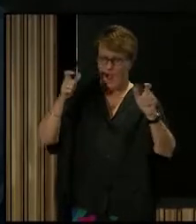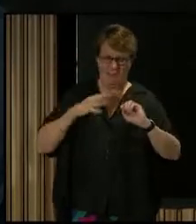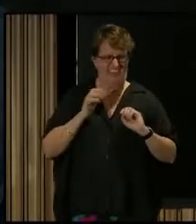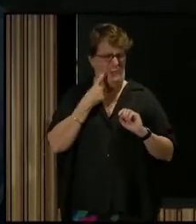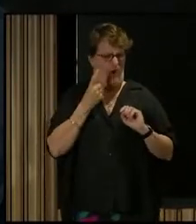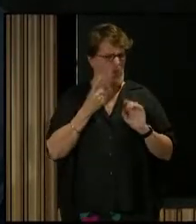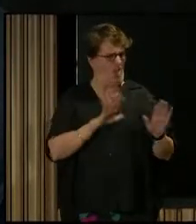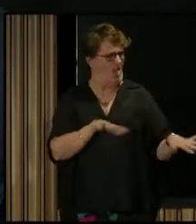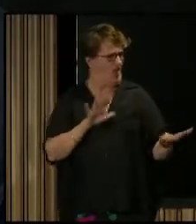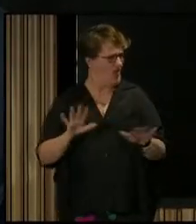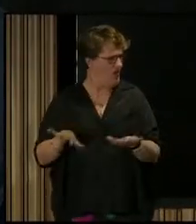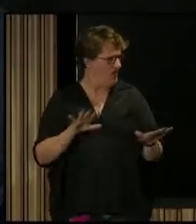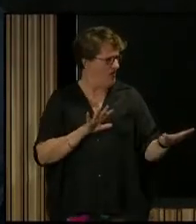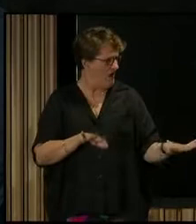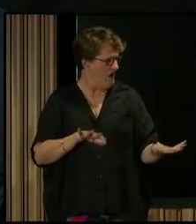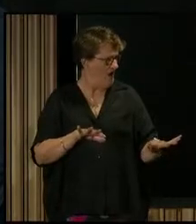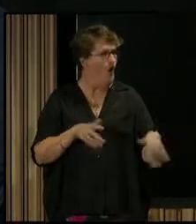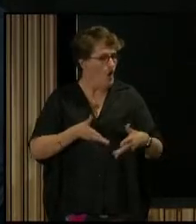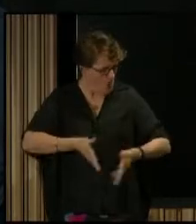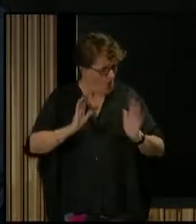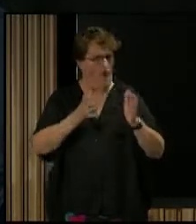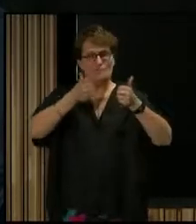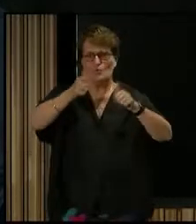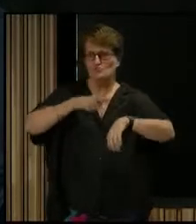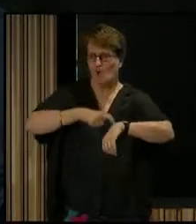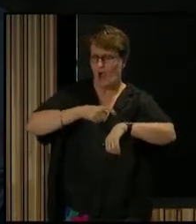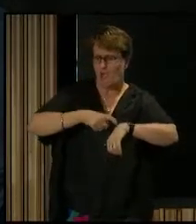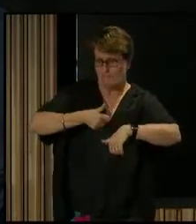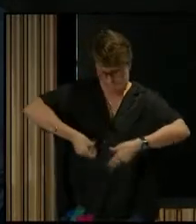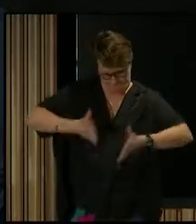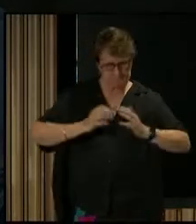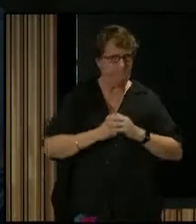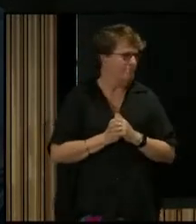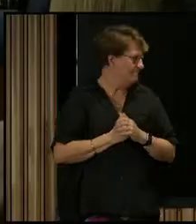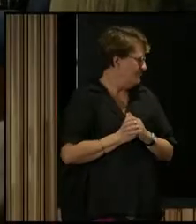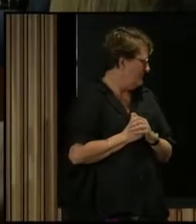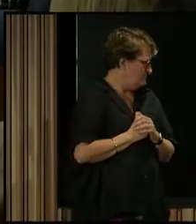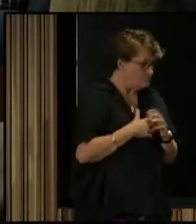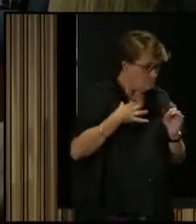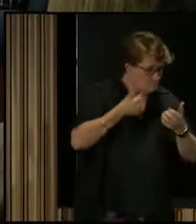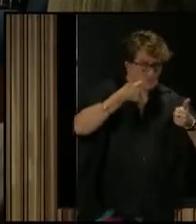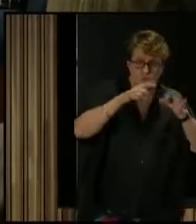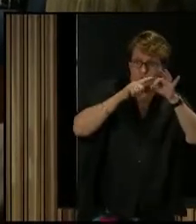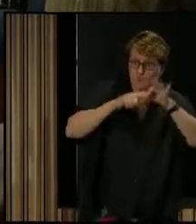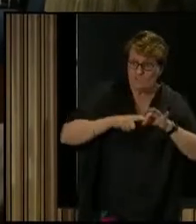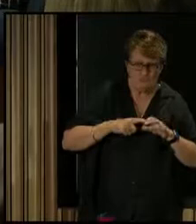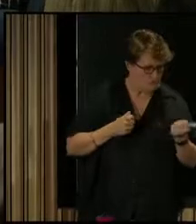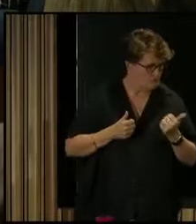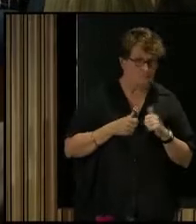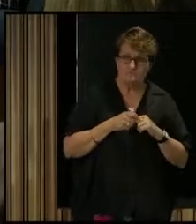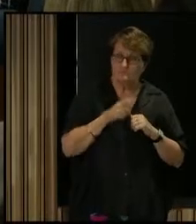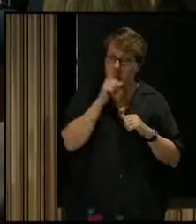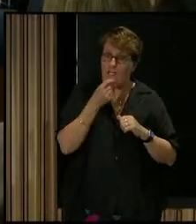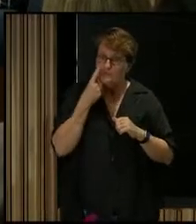casual. Maybe I will go and have a nice time. And you will. Yeah. There is a lovely follow-up question that's already come in. Can you tell when people